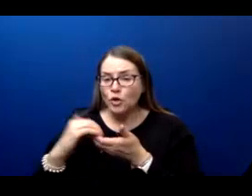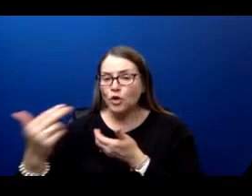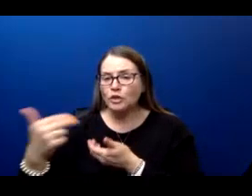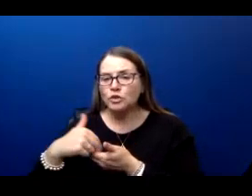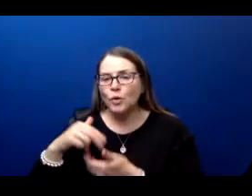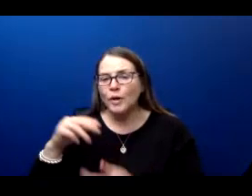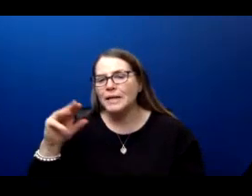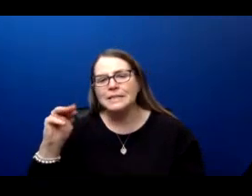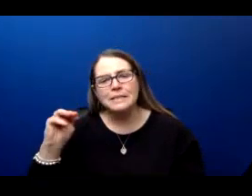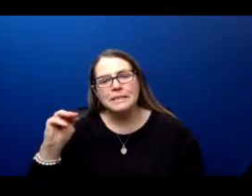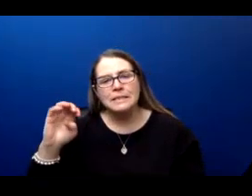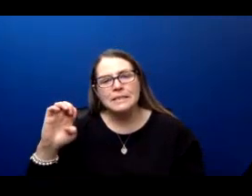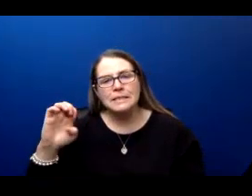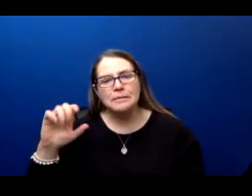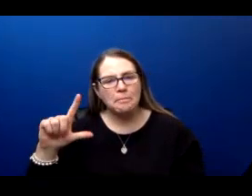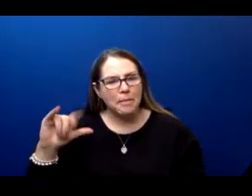Molina.